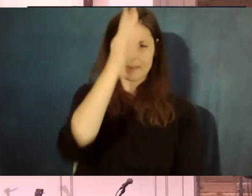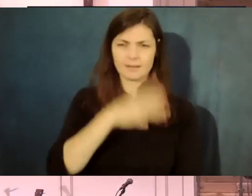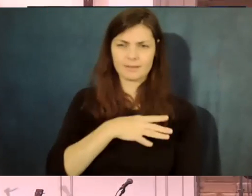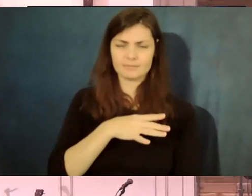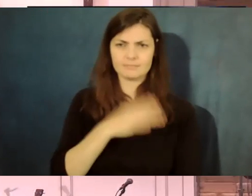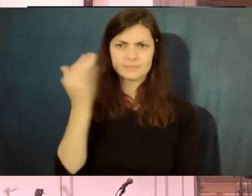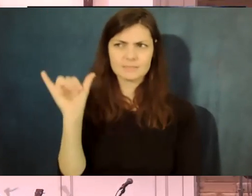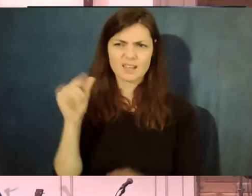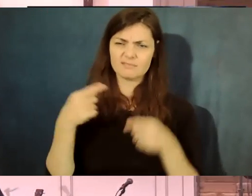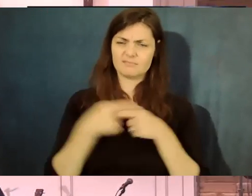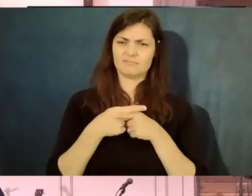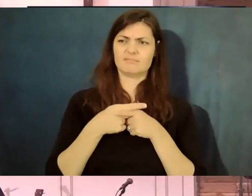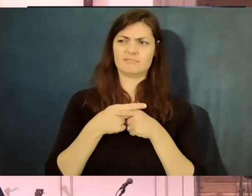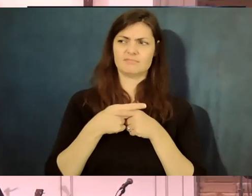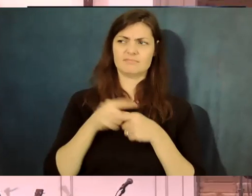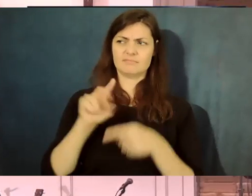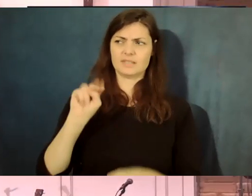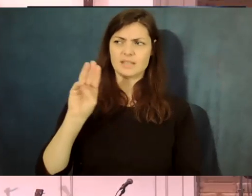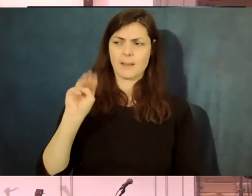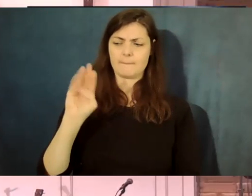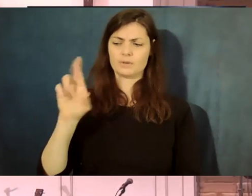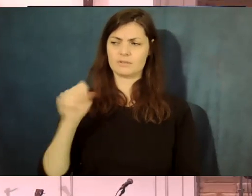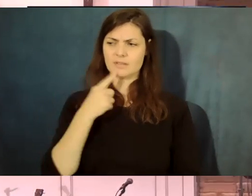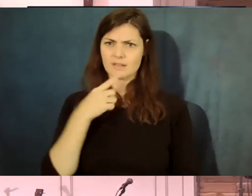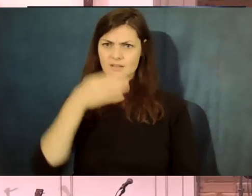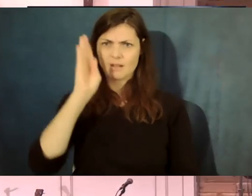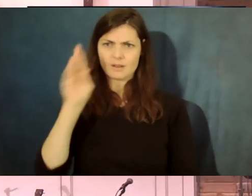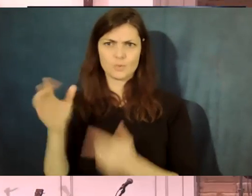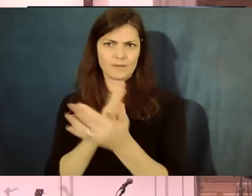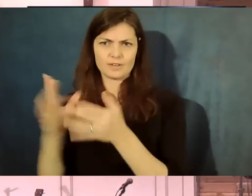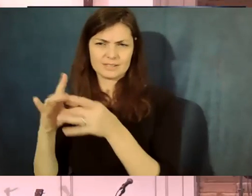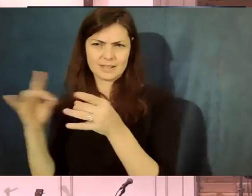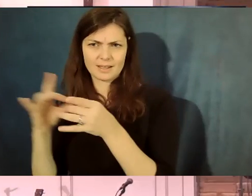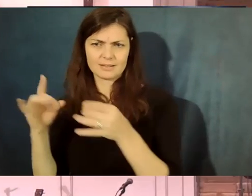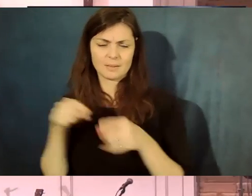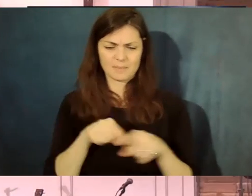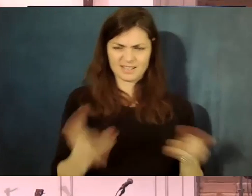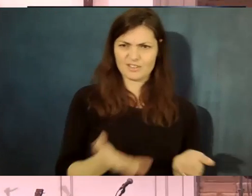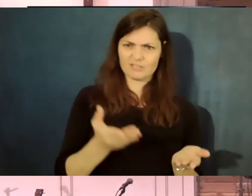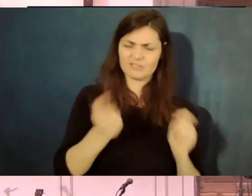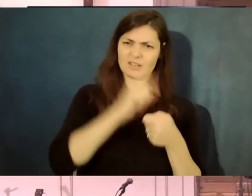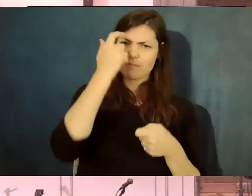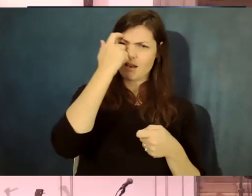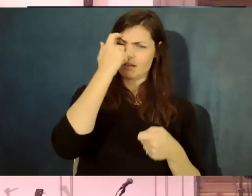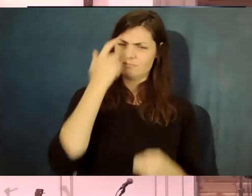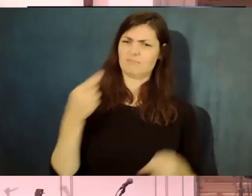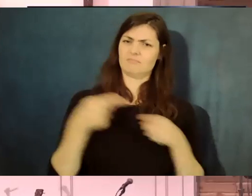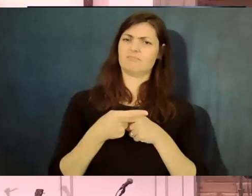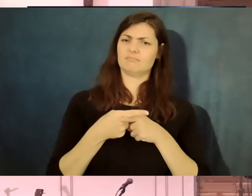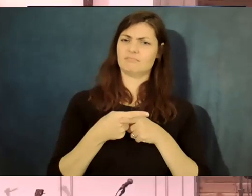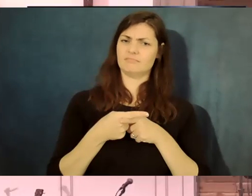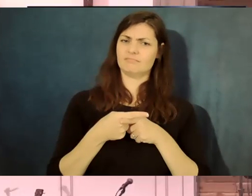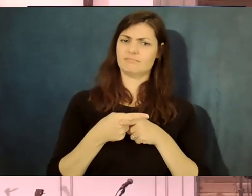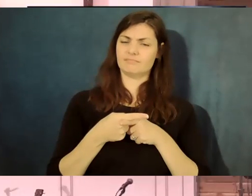seems like a contradiction. Let me tell you what I think, what I know is going on here. God is explaining God things